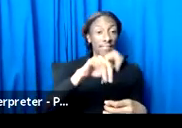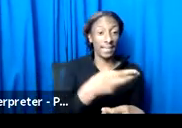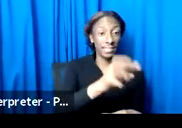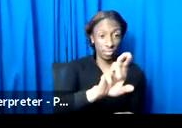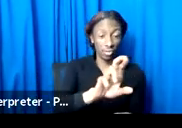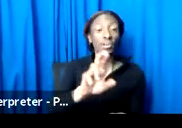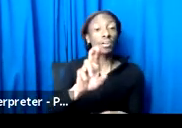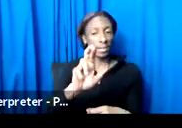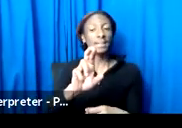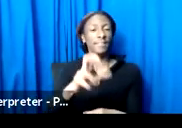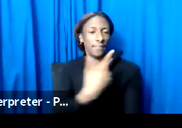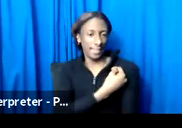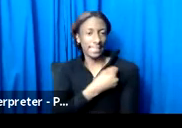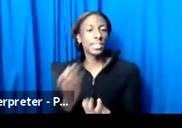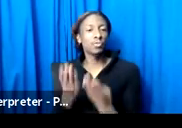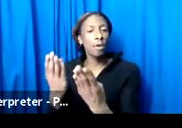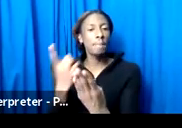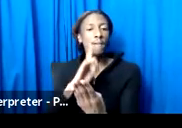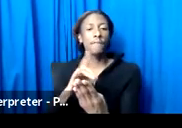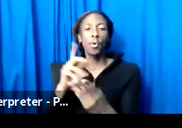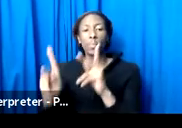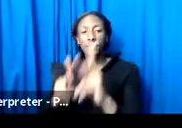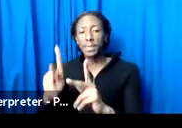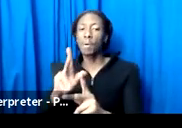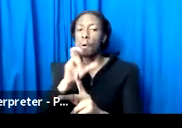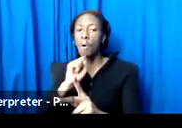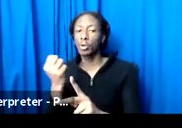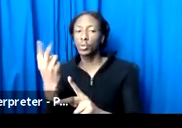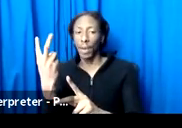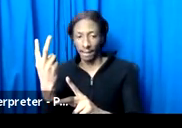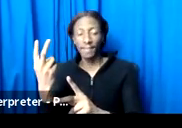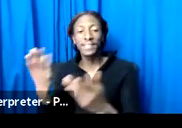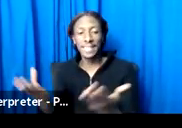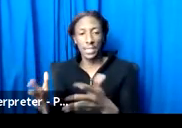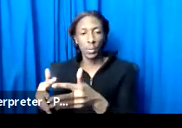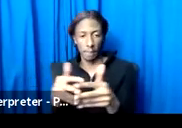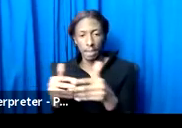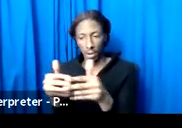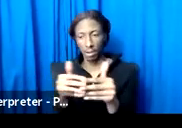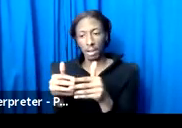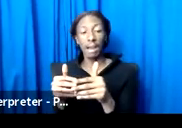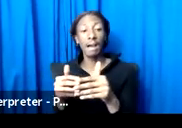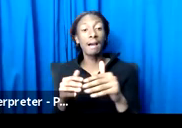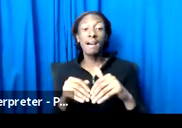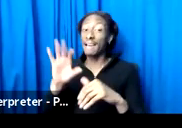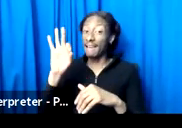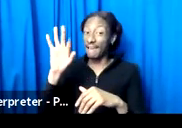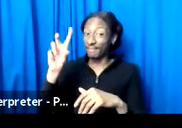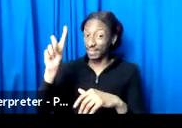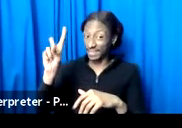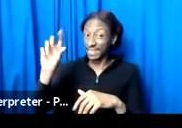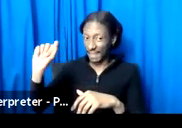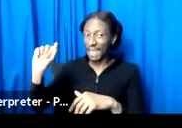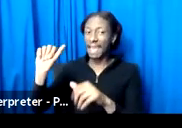is recommended for persons 12 to 15 years of age in the US population under the FDA's emergency